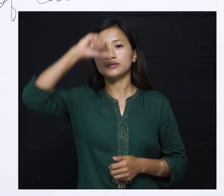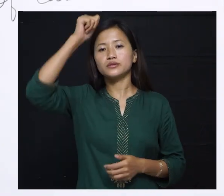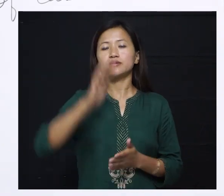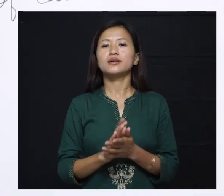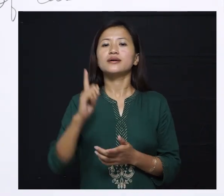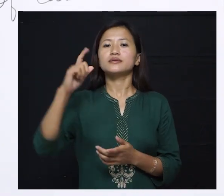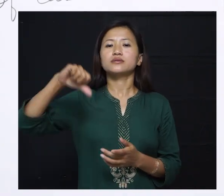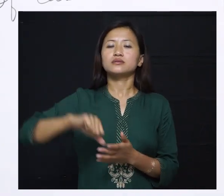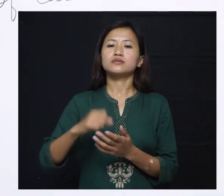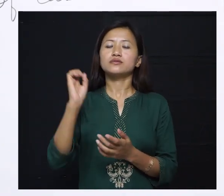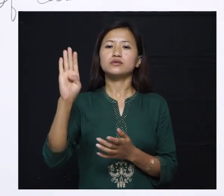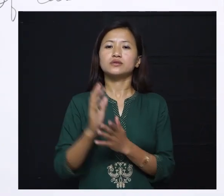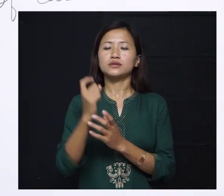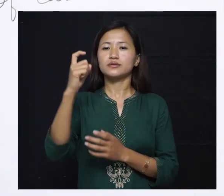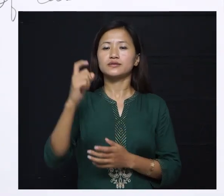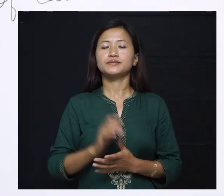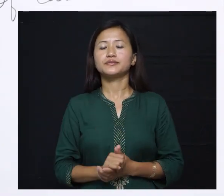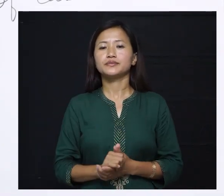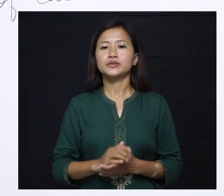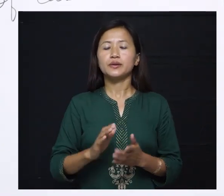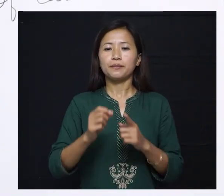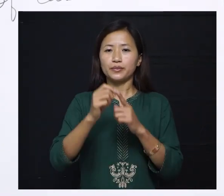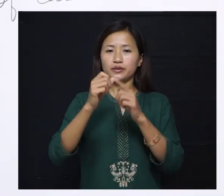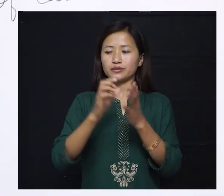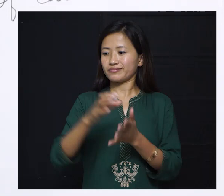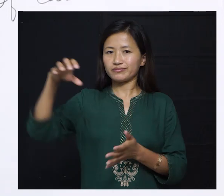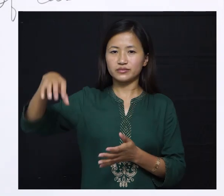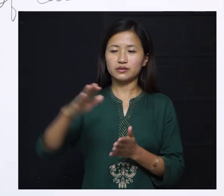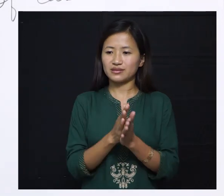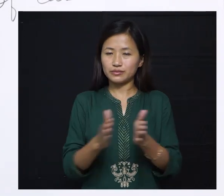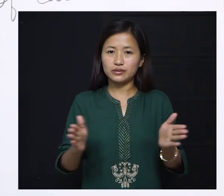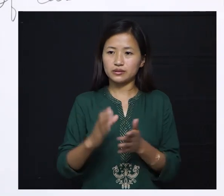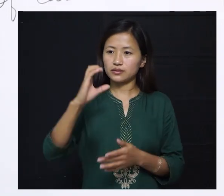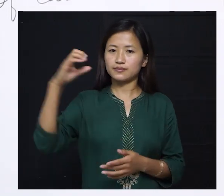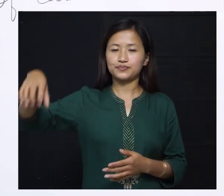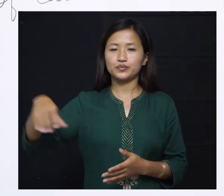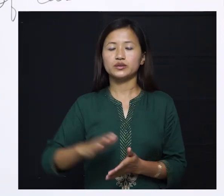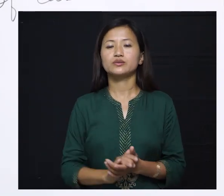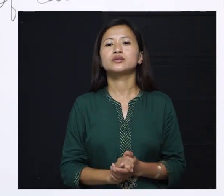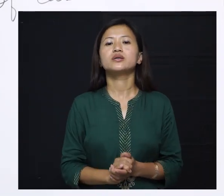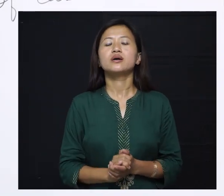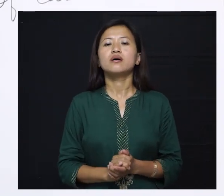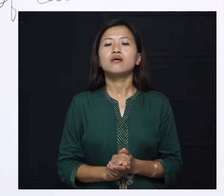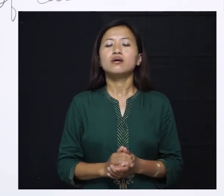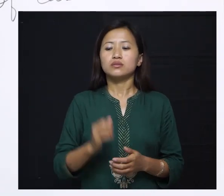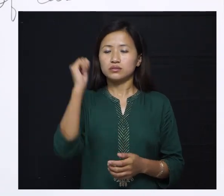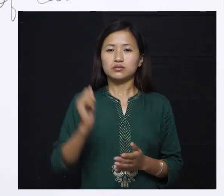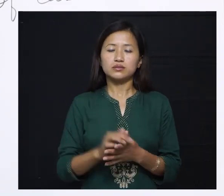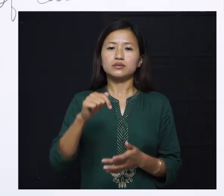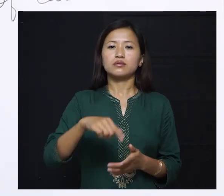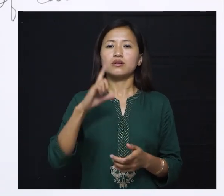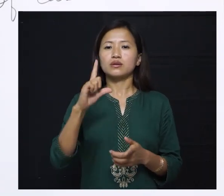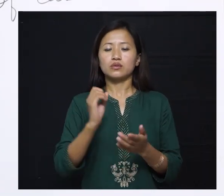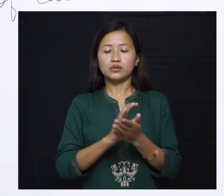in 1947, Pakistan became a separate country, then Afghanistan became a separate country. So now